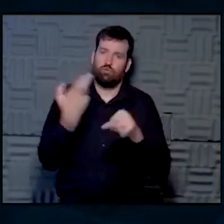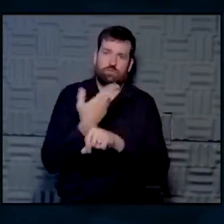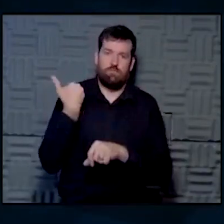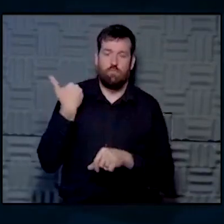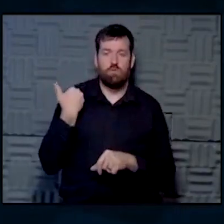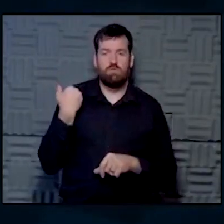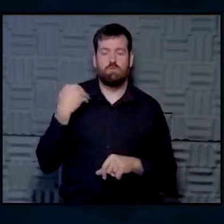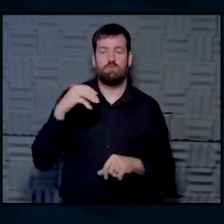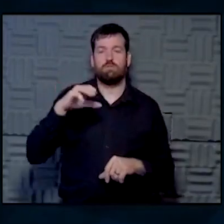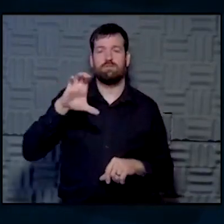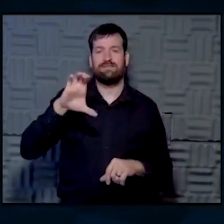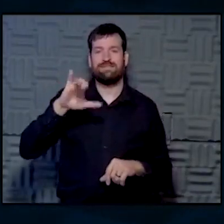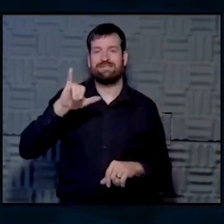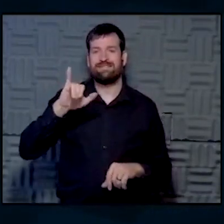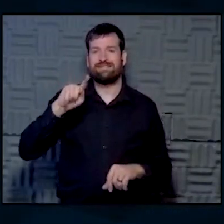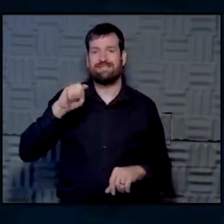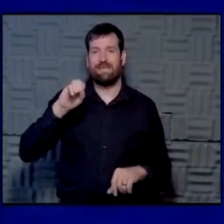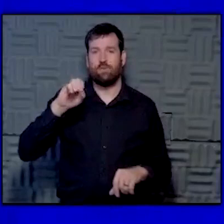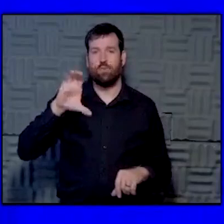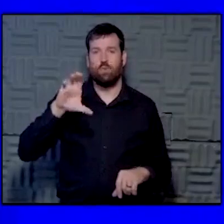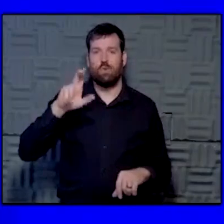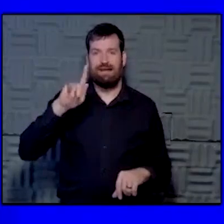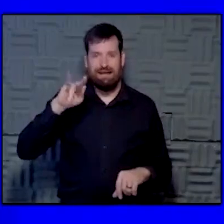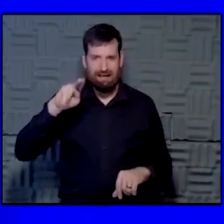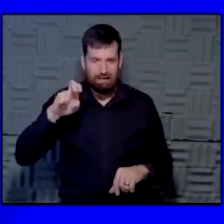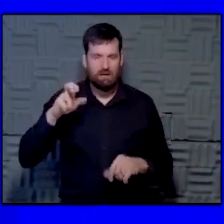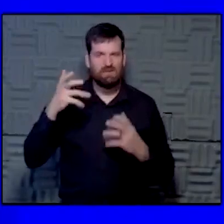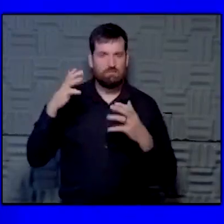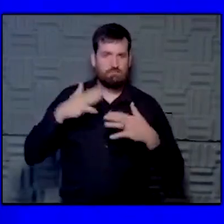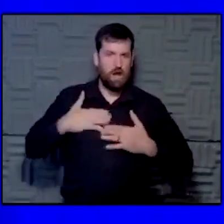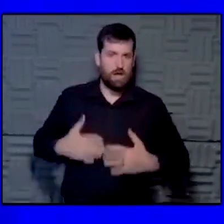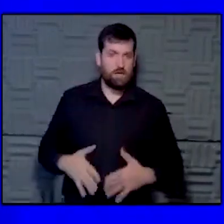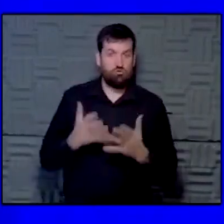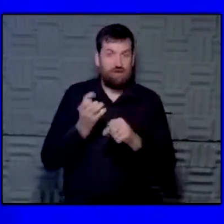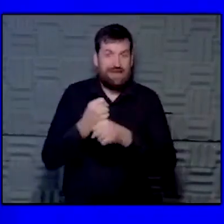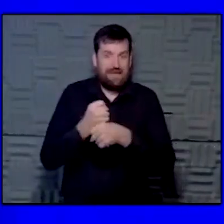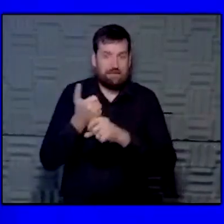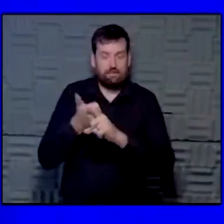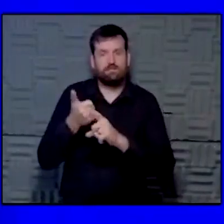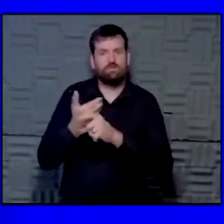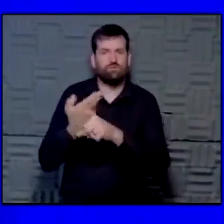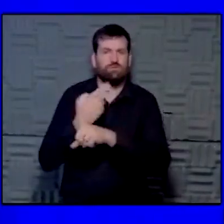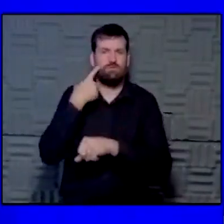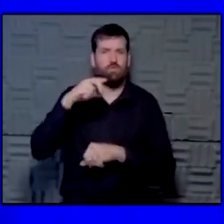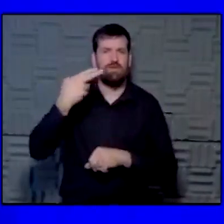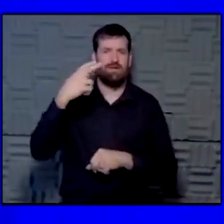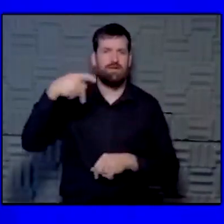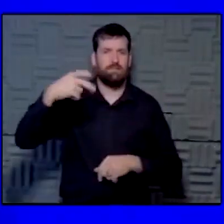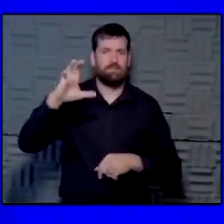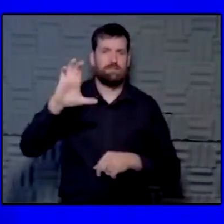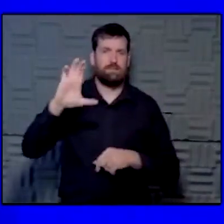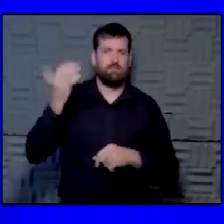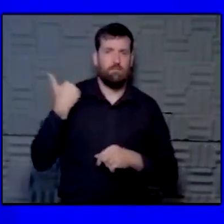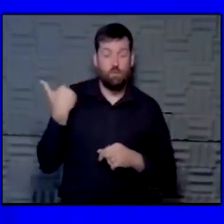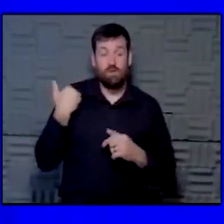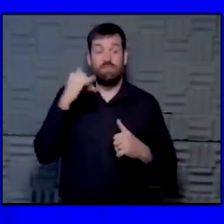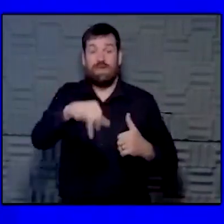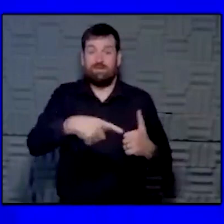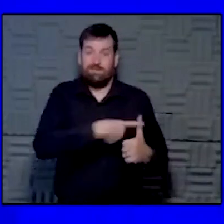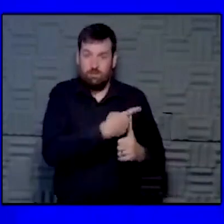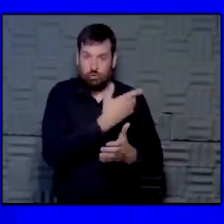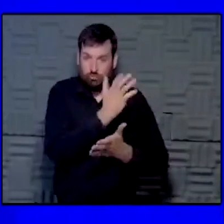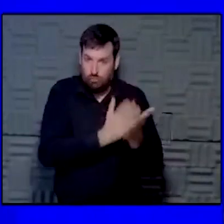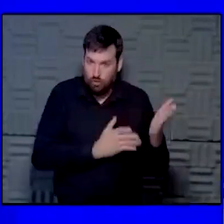It is a cytokine that your body creates in that immune response. And it is one of the things that the virus uses in that initial stage of infection